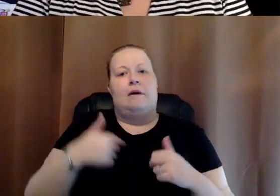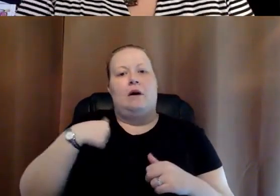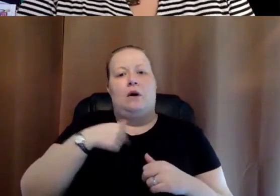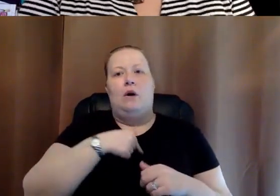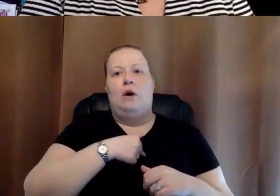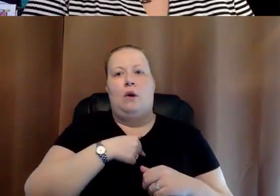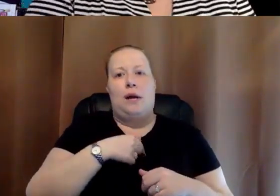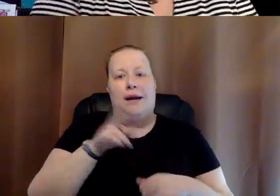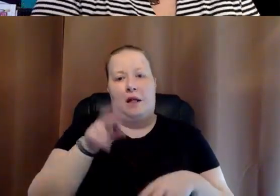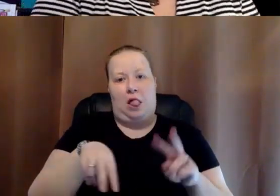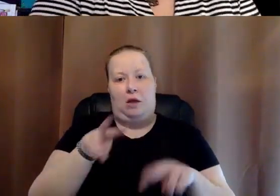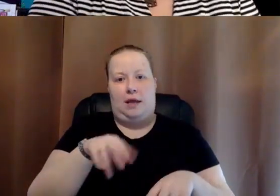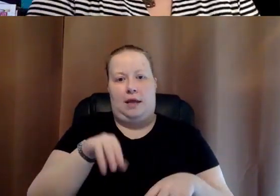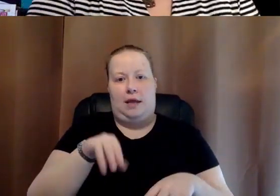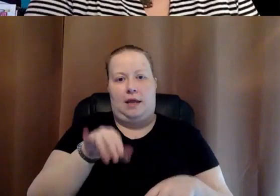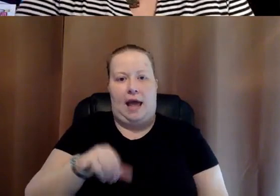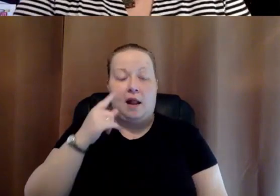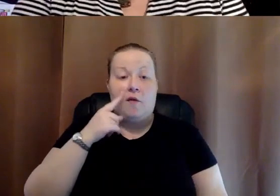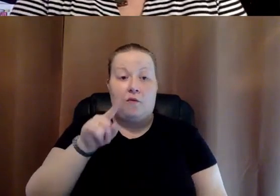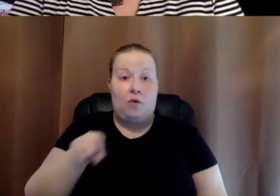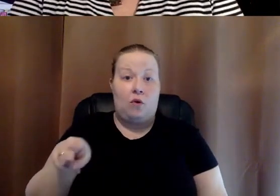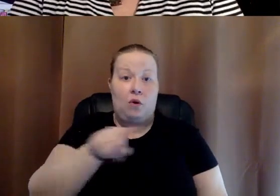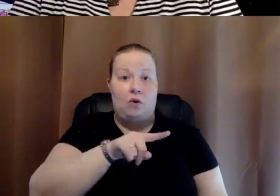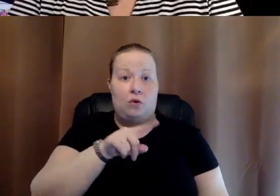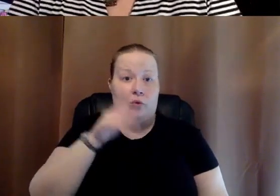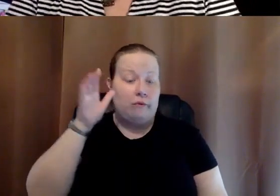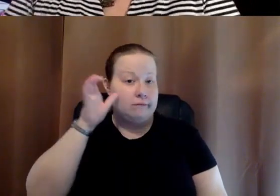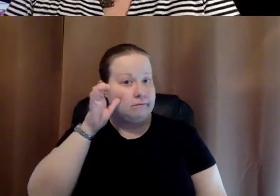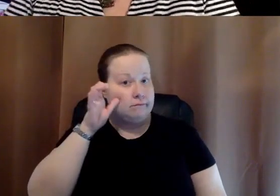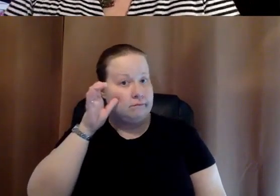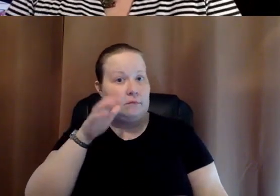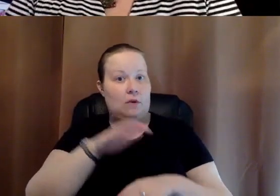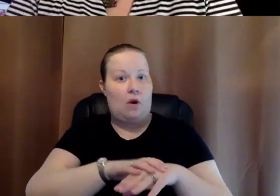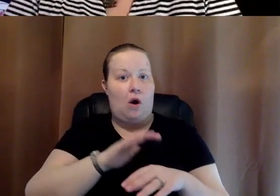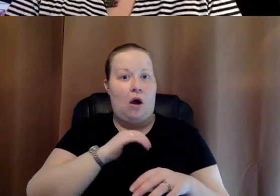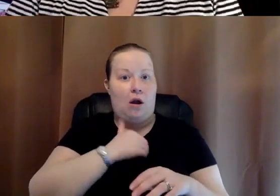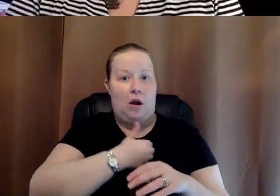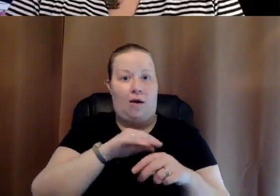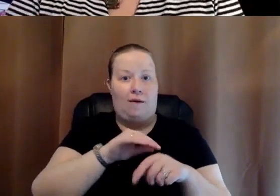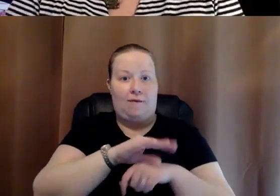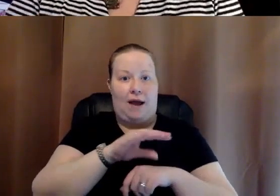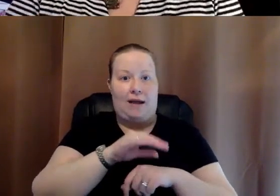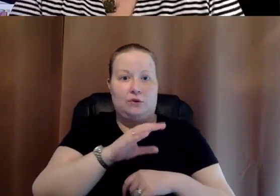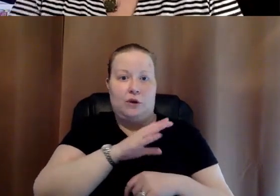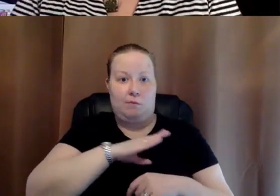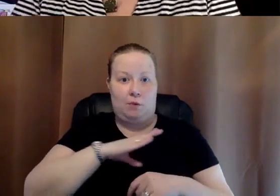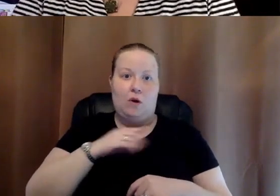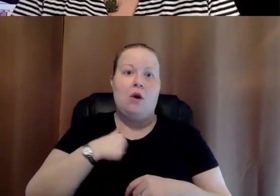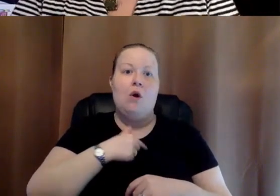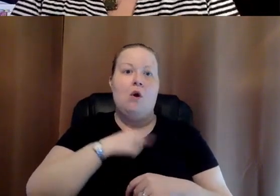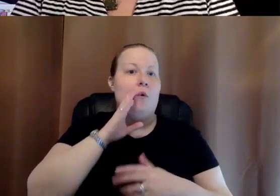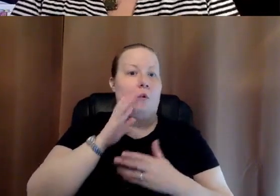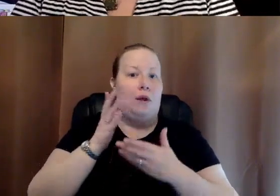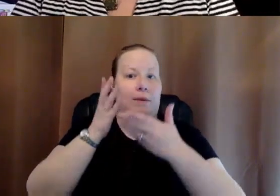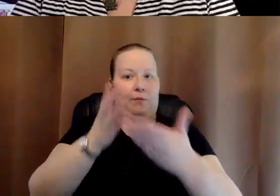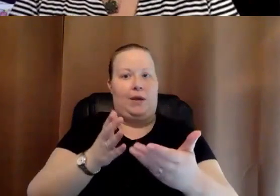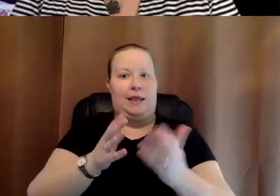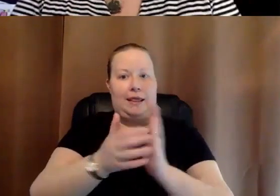that, and that's for those of you listening that are on our accessibility advisory board, we're going to be bringing that task to